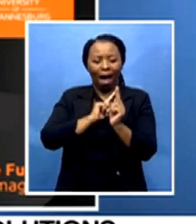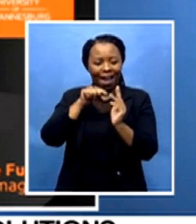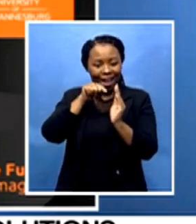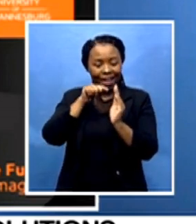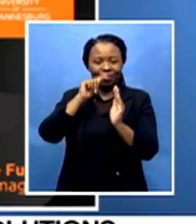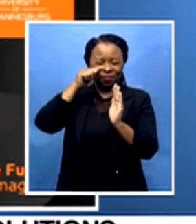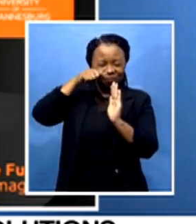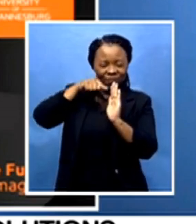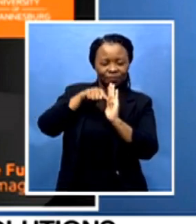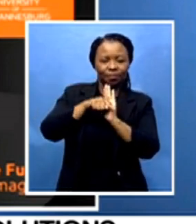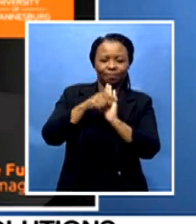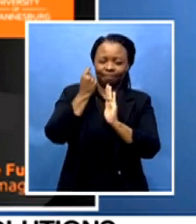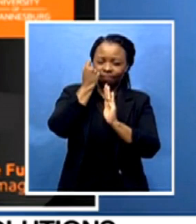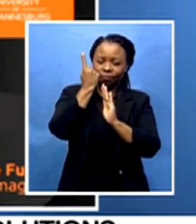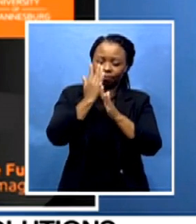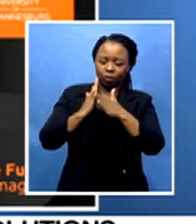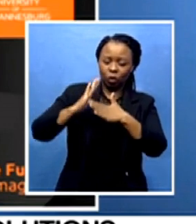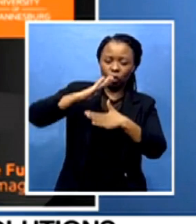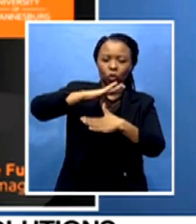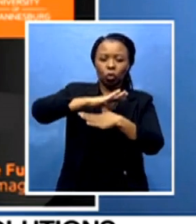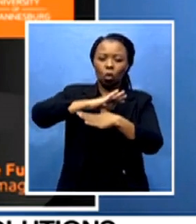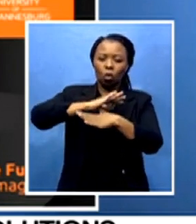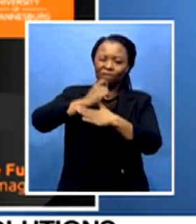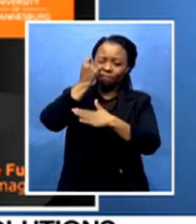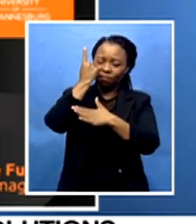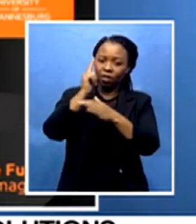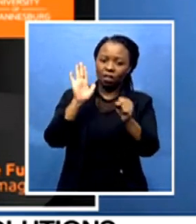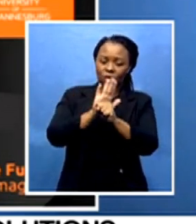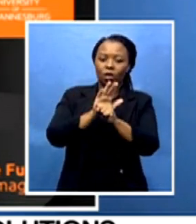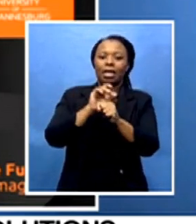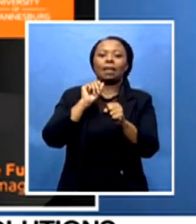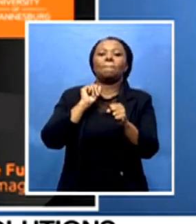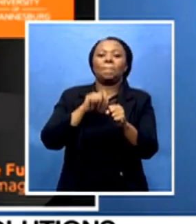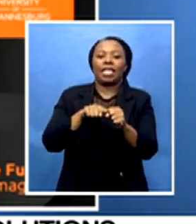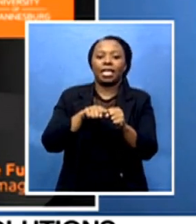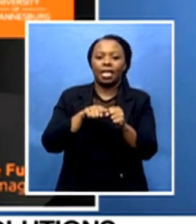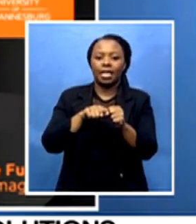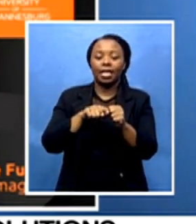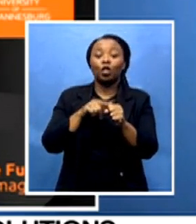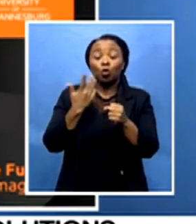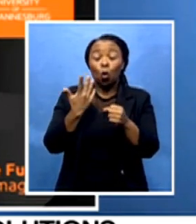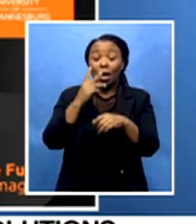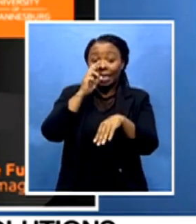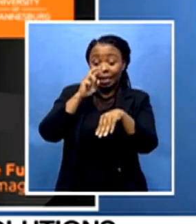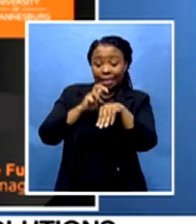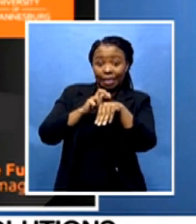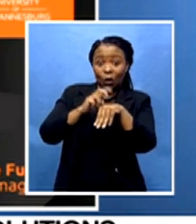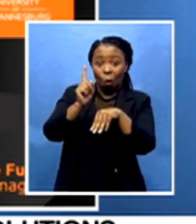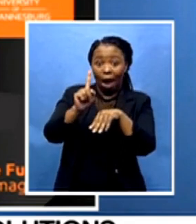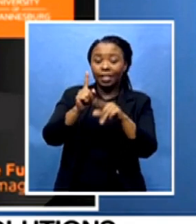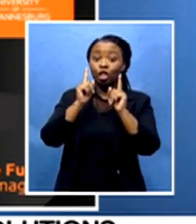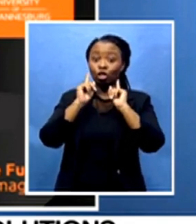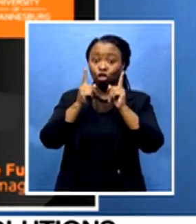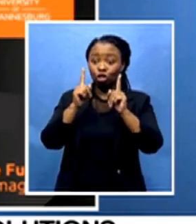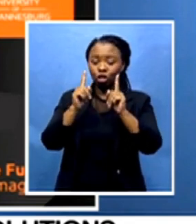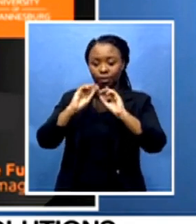very well. But this also requires that the teaching needs to be adapted to enable that. And the type of teaching